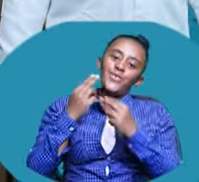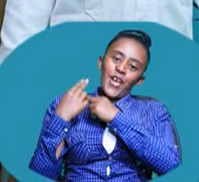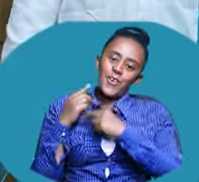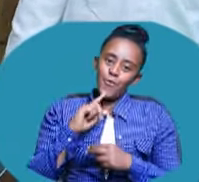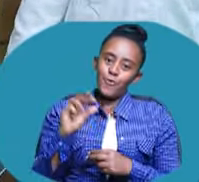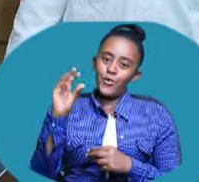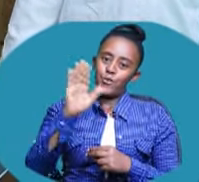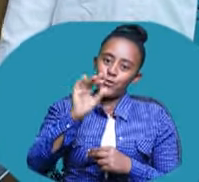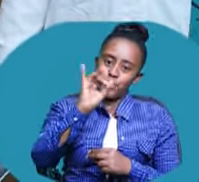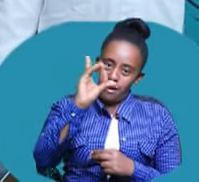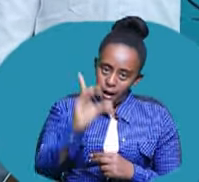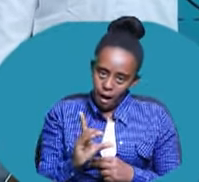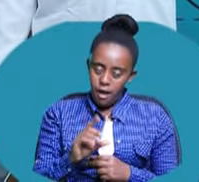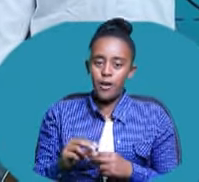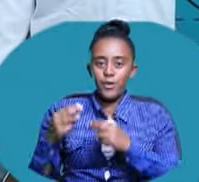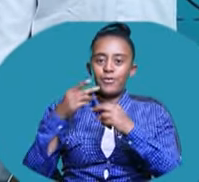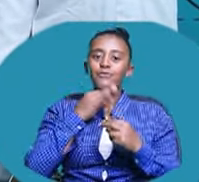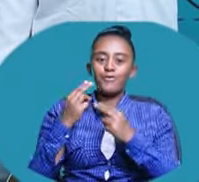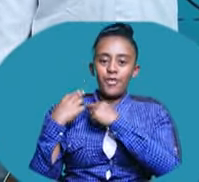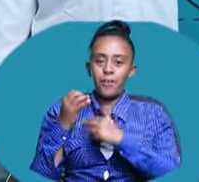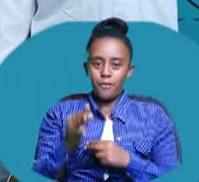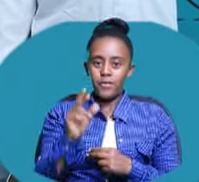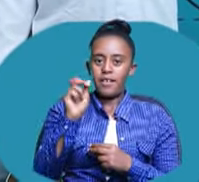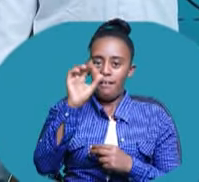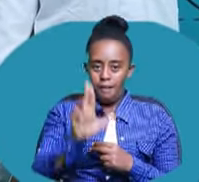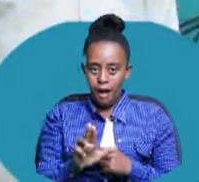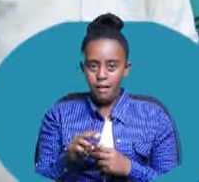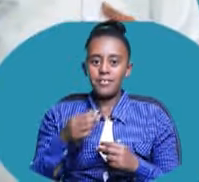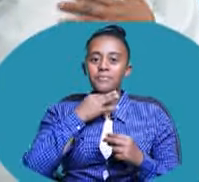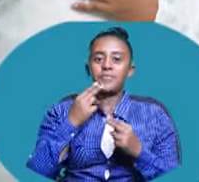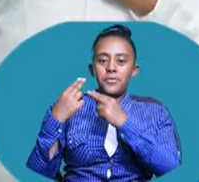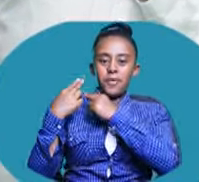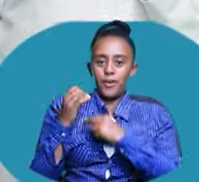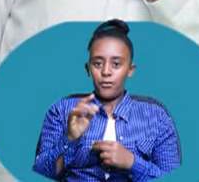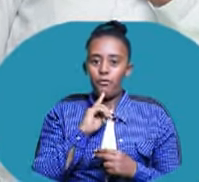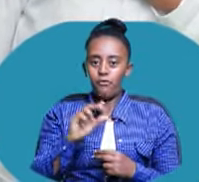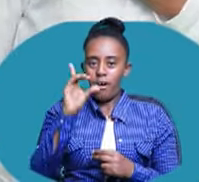of Shurka, Sultanate of Dawaro, Sultanate of Darra, Sultanate